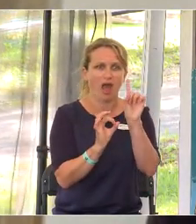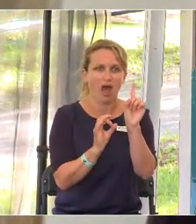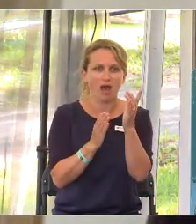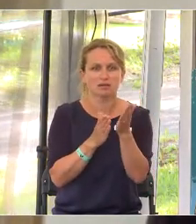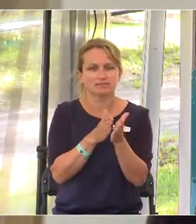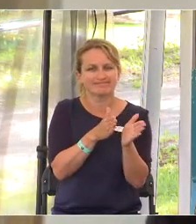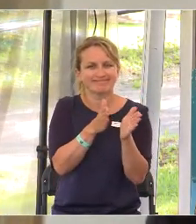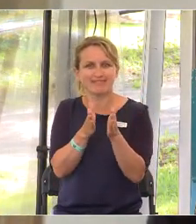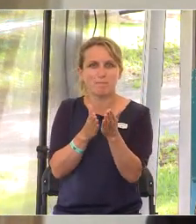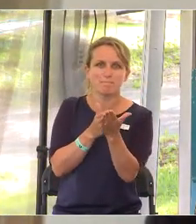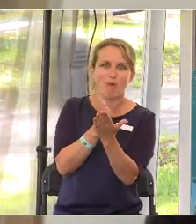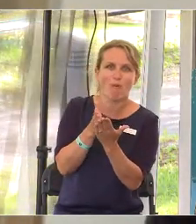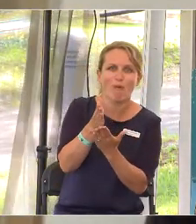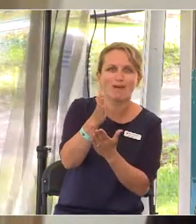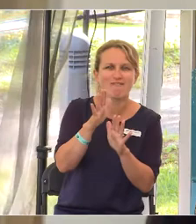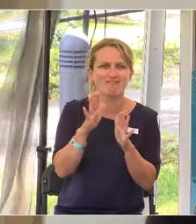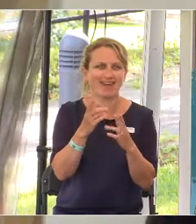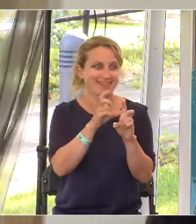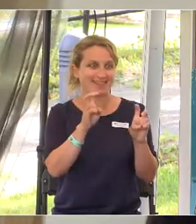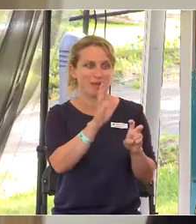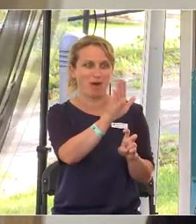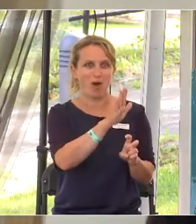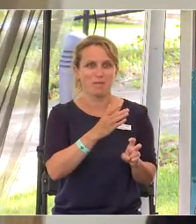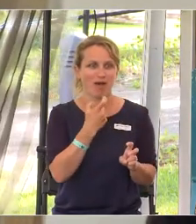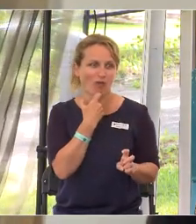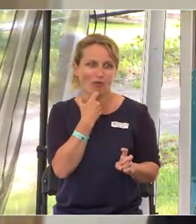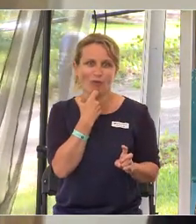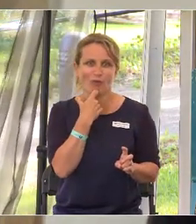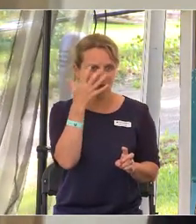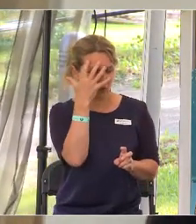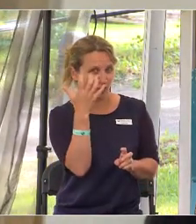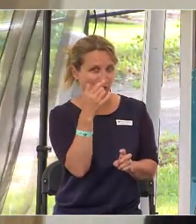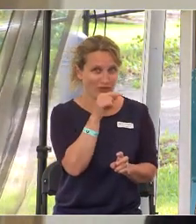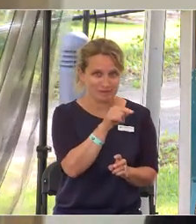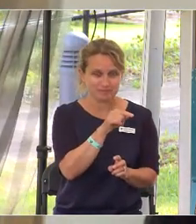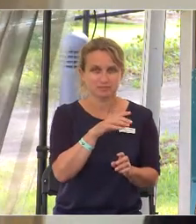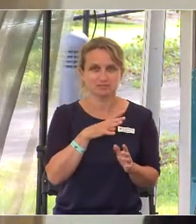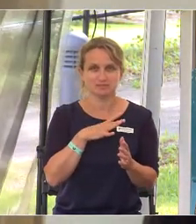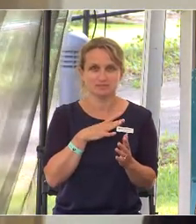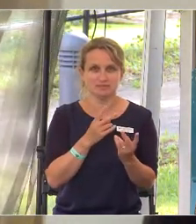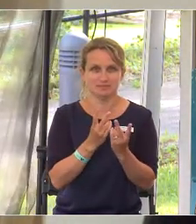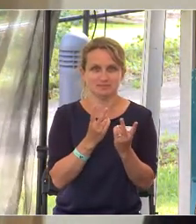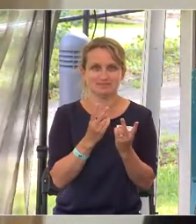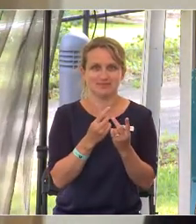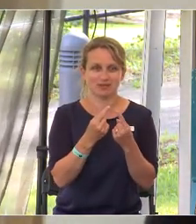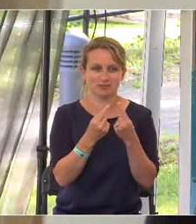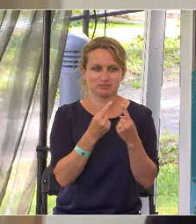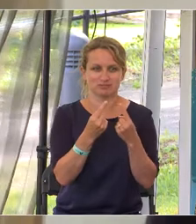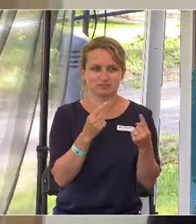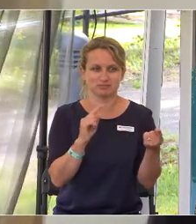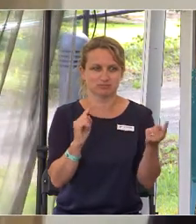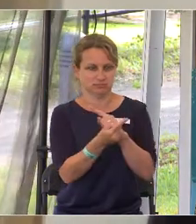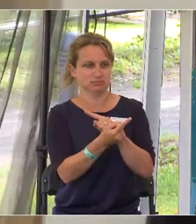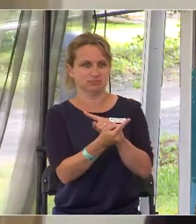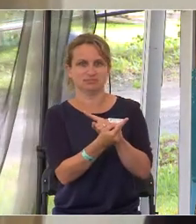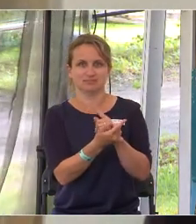politics or the subject that they were really interested in, it was we could almost be like flipping a switch. But